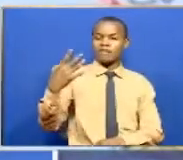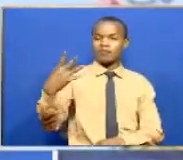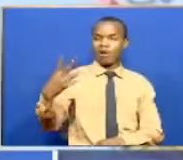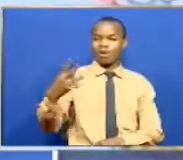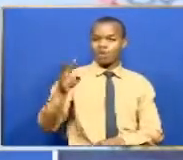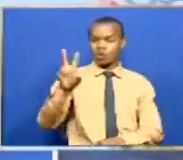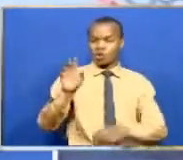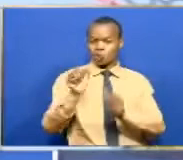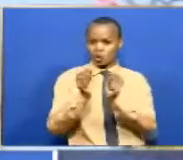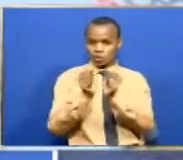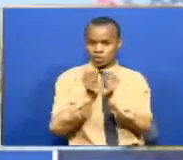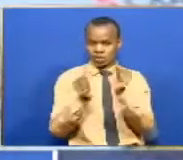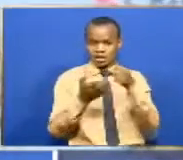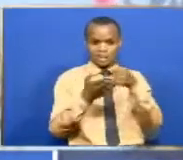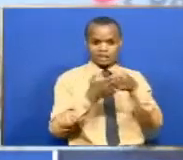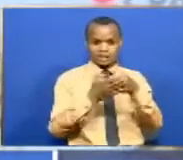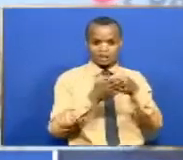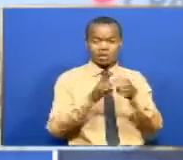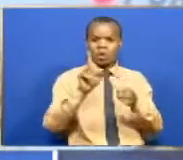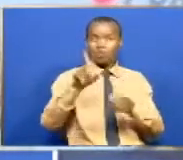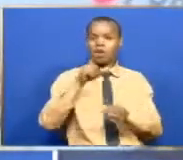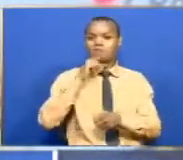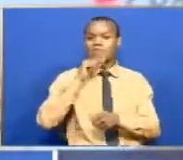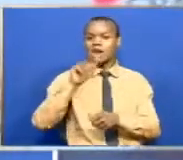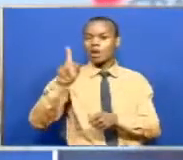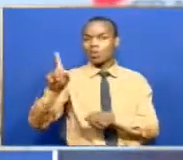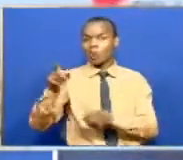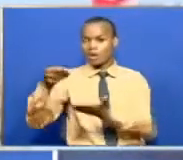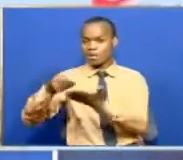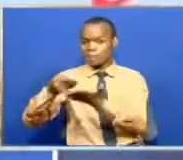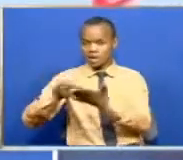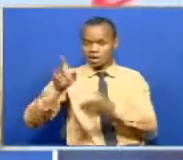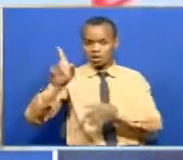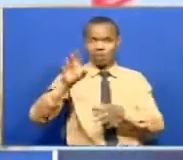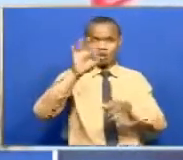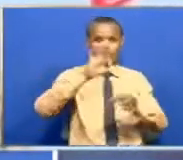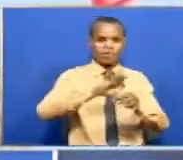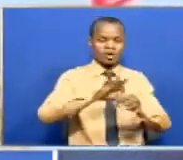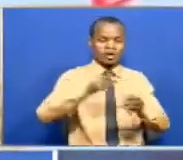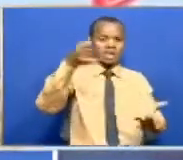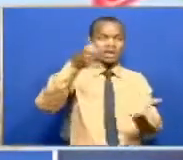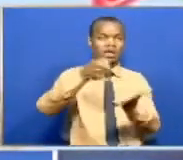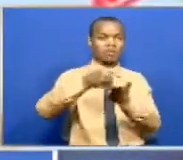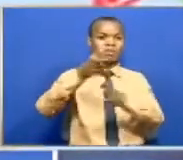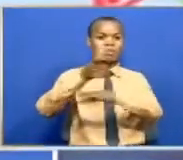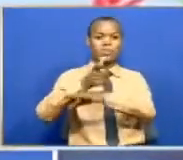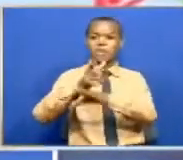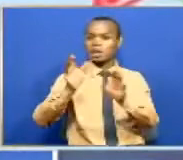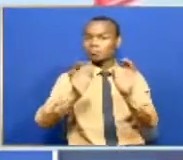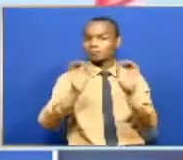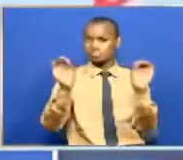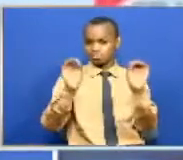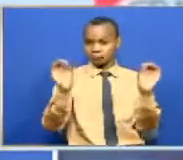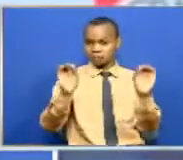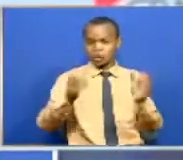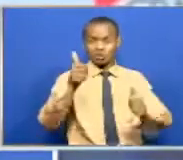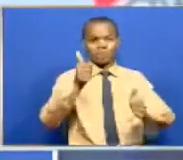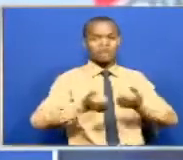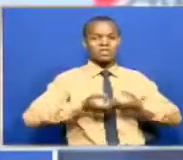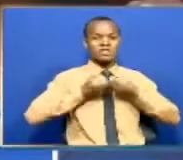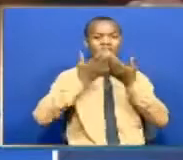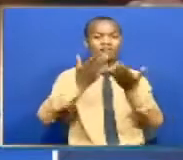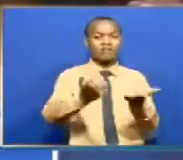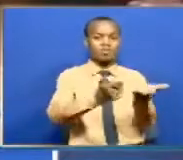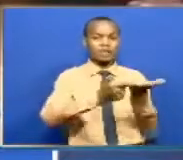April 2019. The entire one man, one shilling vote was not in the media. It was not anywhere that informed this